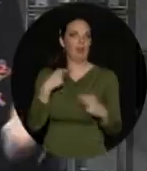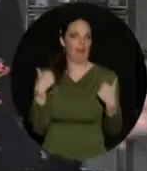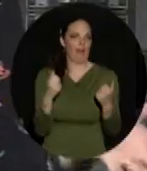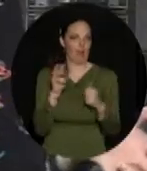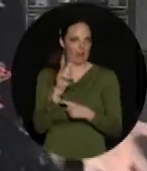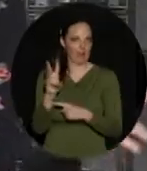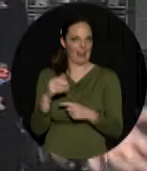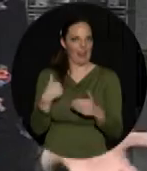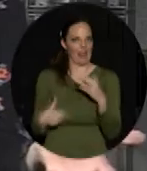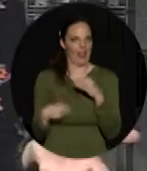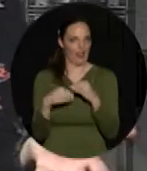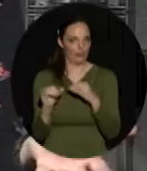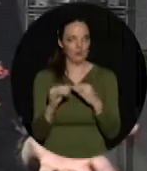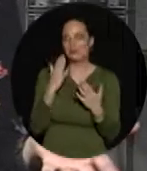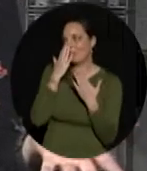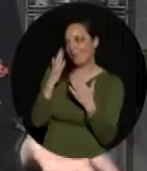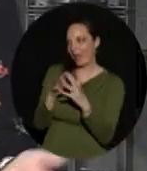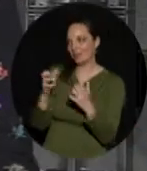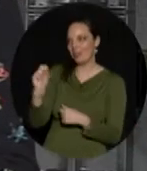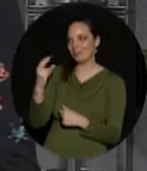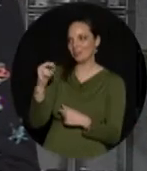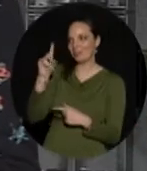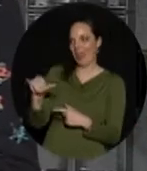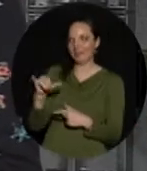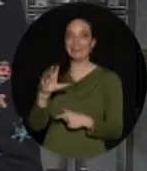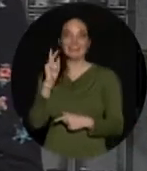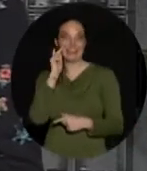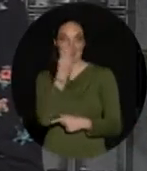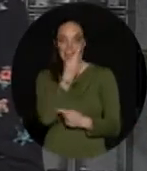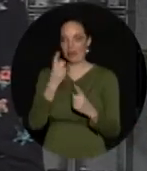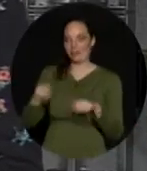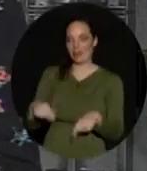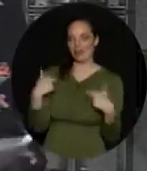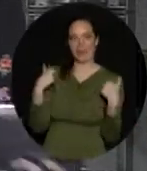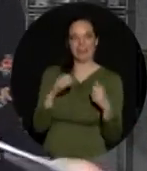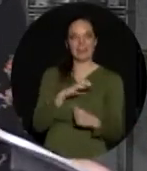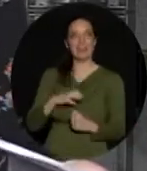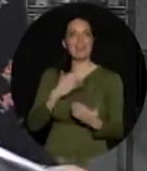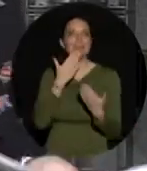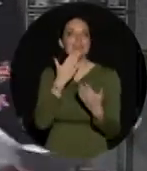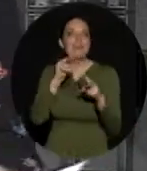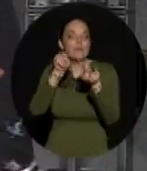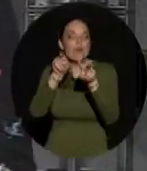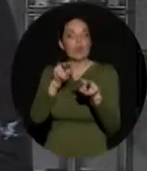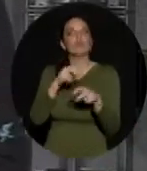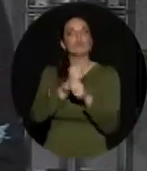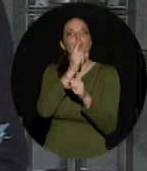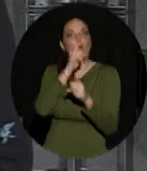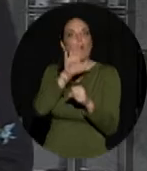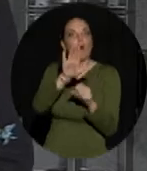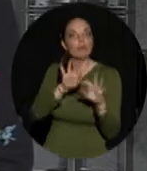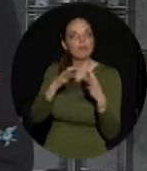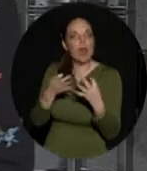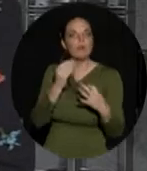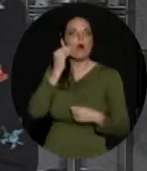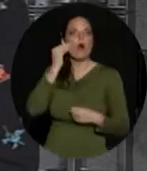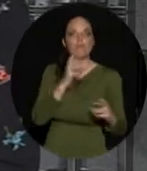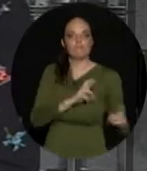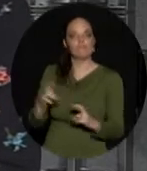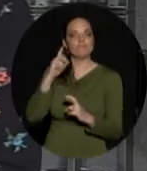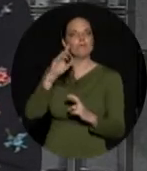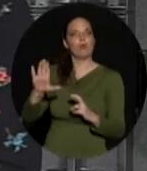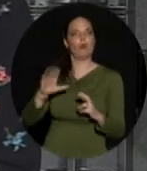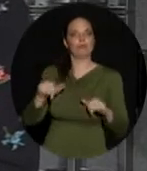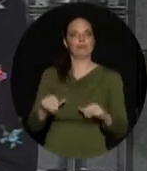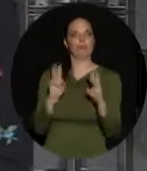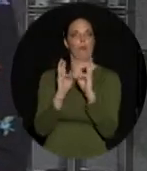you so much, Shaddy and Kaylee, for being here today on Healthy Cleveland, and thank you so much for tuning in. Make sure you get your family and your home prepared for this winter,